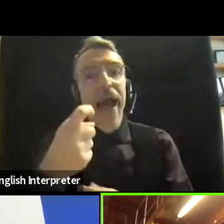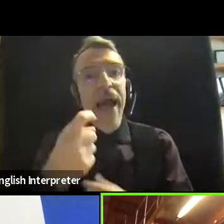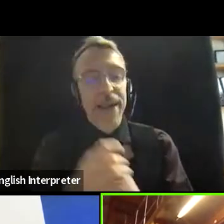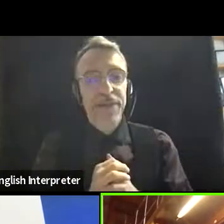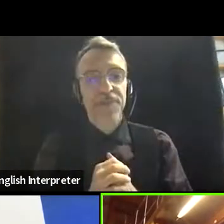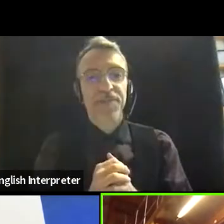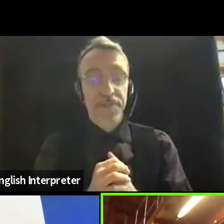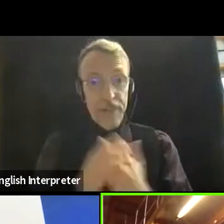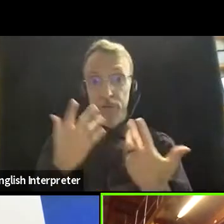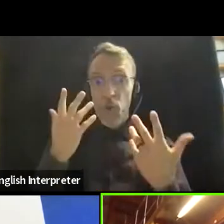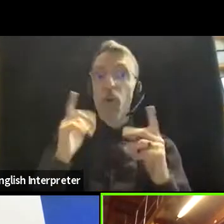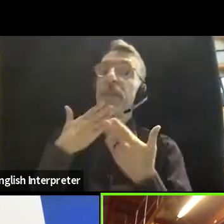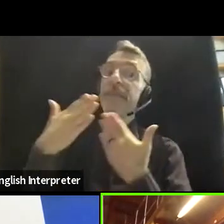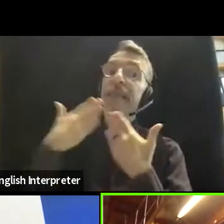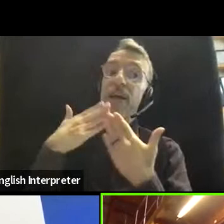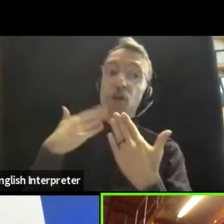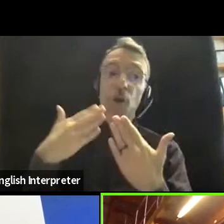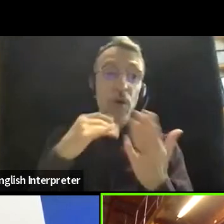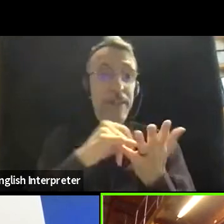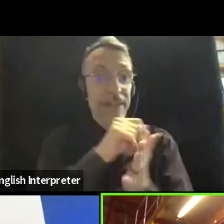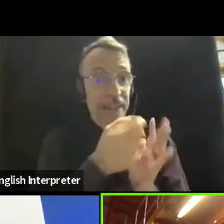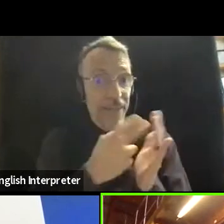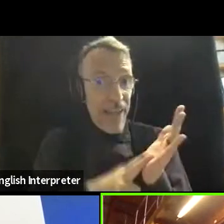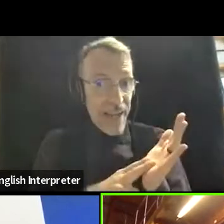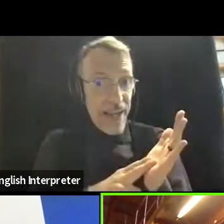Okay, thank you. Stephen, on that same question, please.